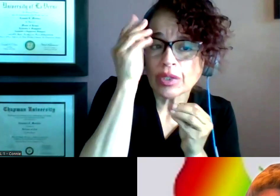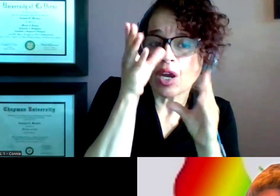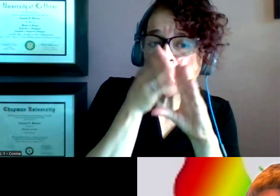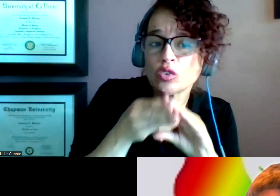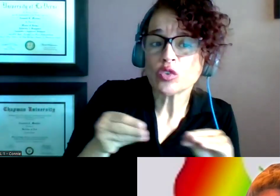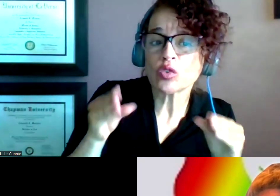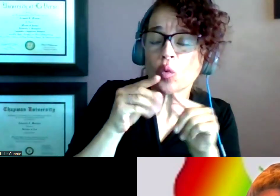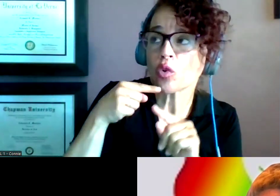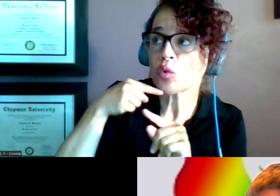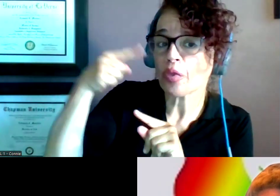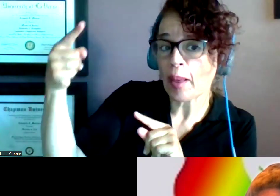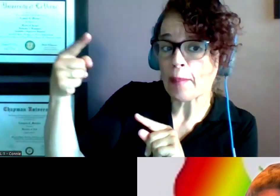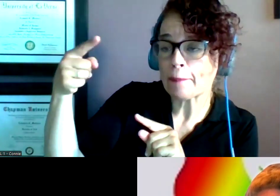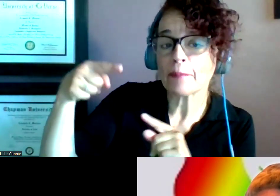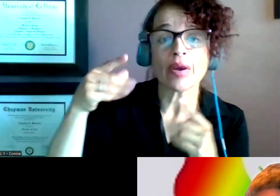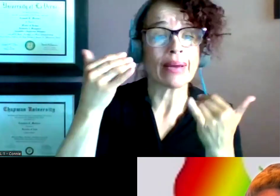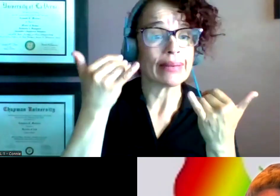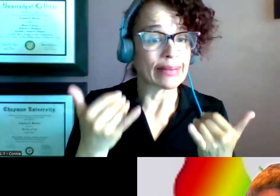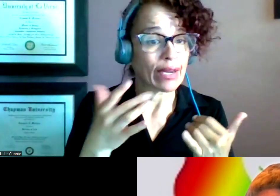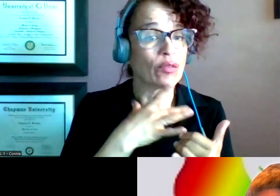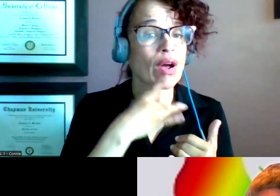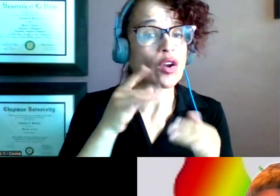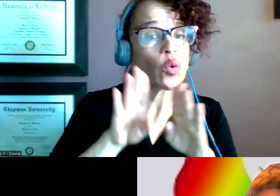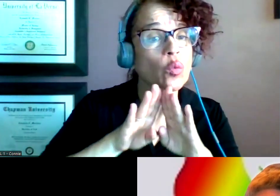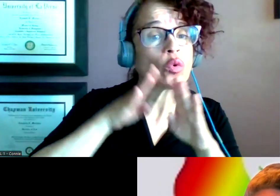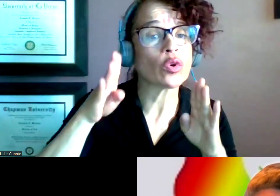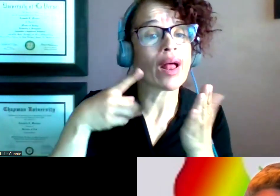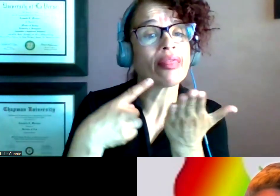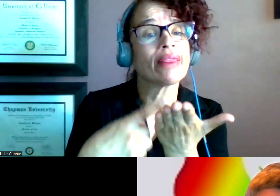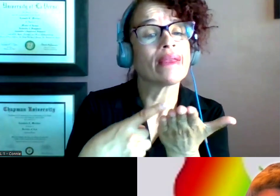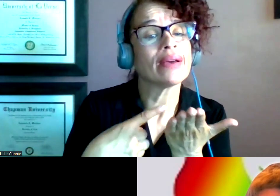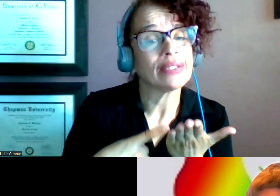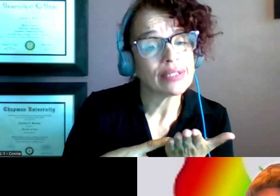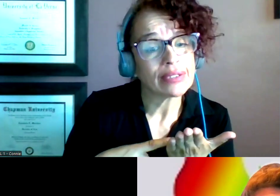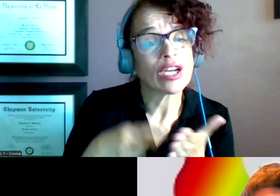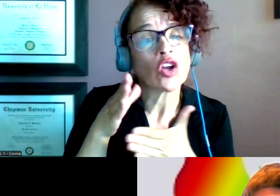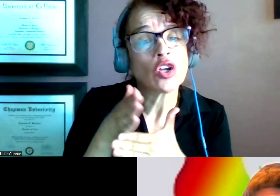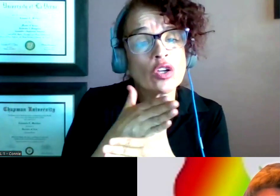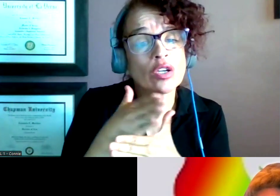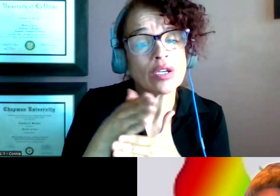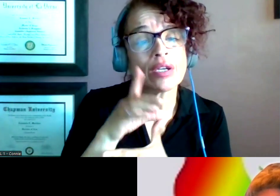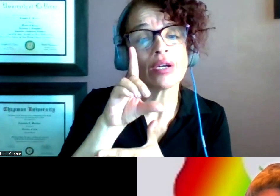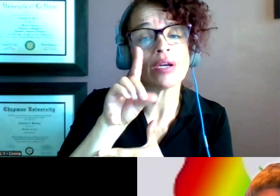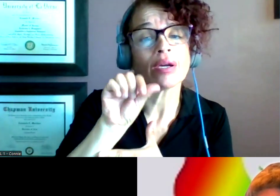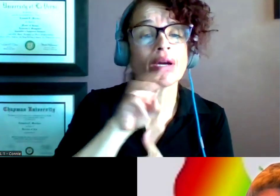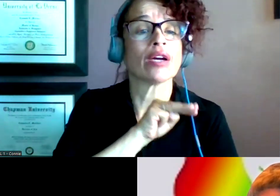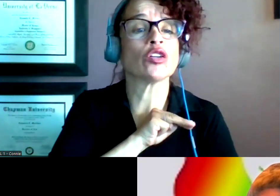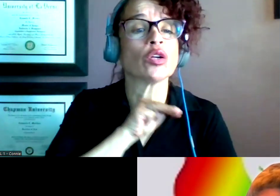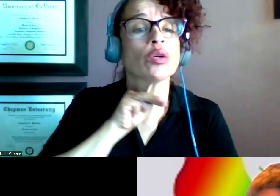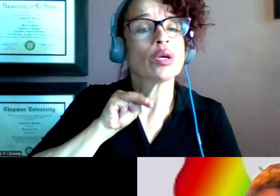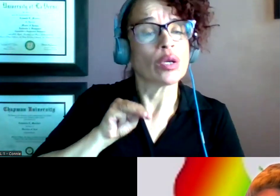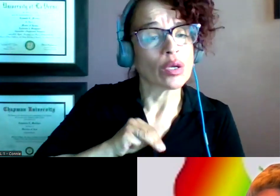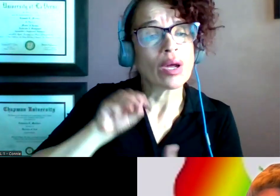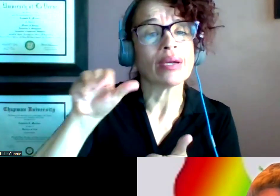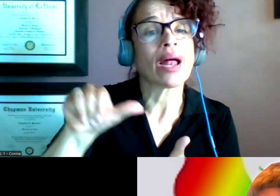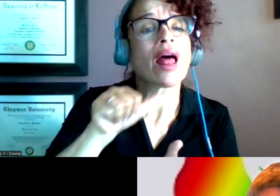to them. Now, Hagar and I would like to open up a discussion and thoughts shared from the DACLAC members about these and